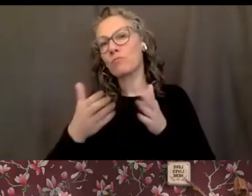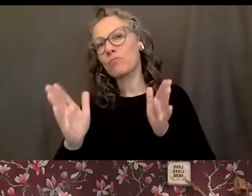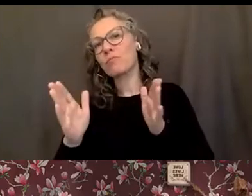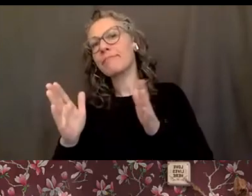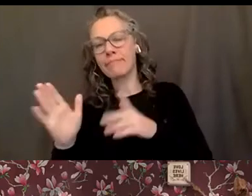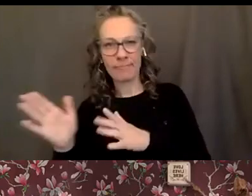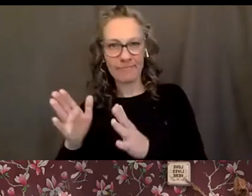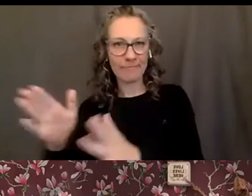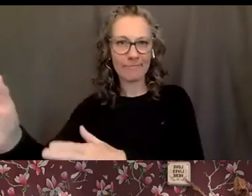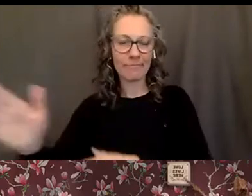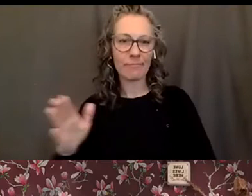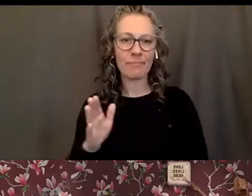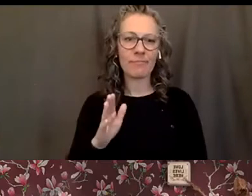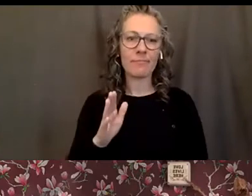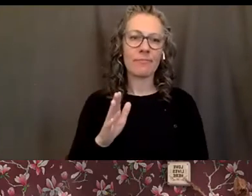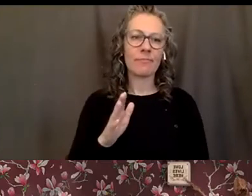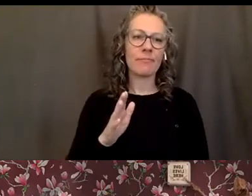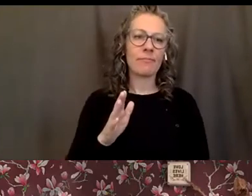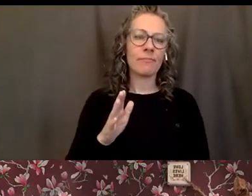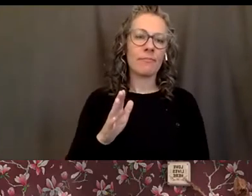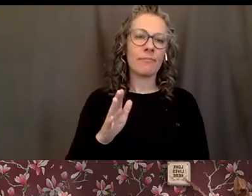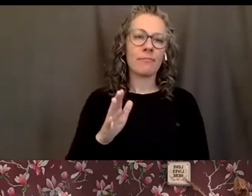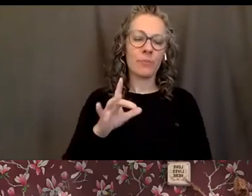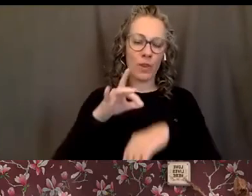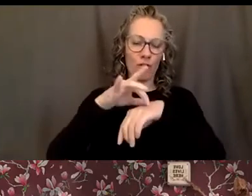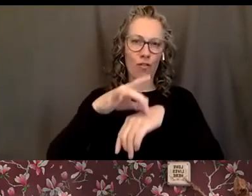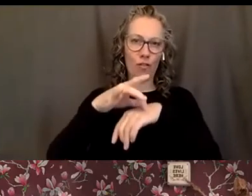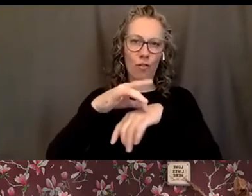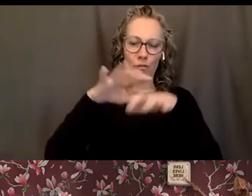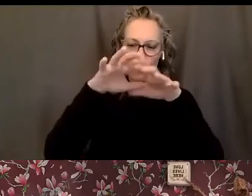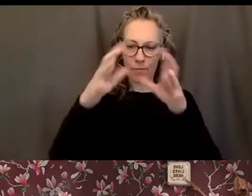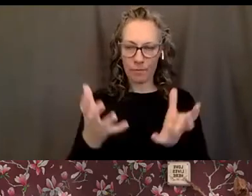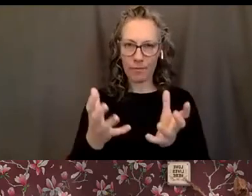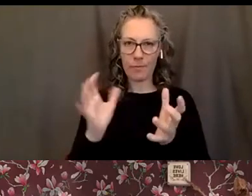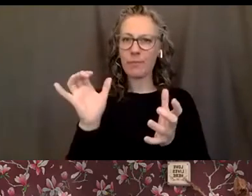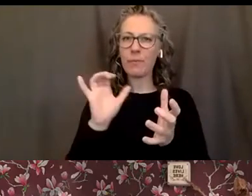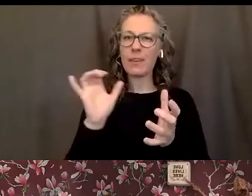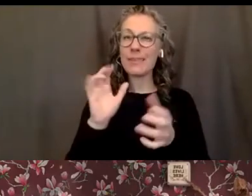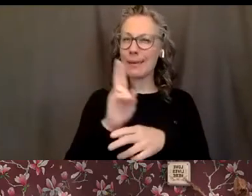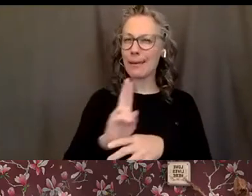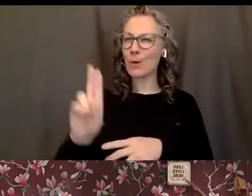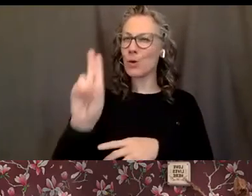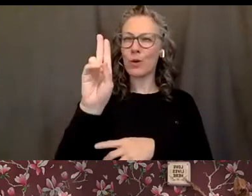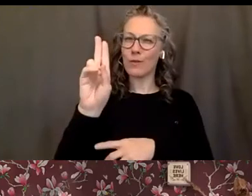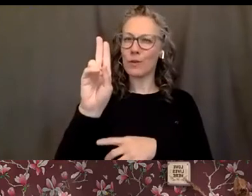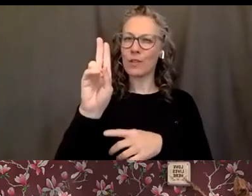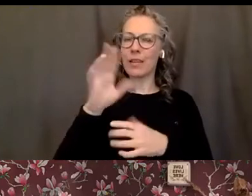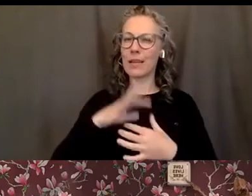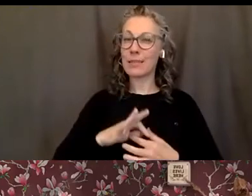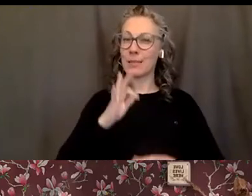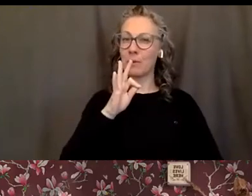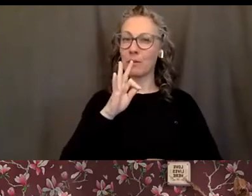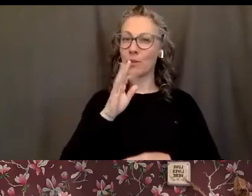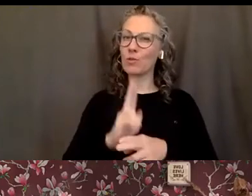direction. I want to say that the earth is like a university, right? A spiritual university. And we come